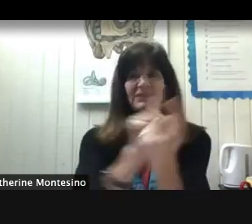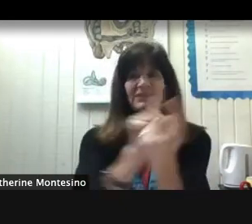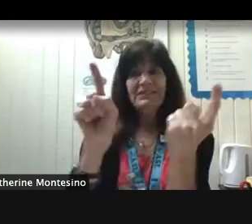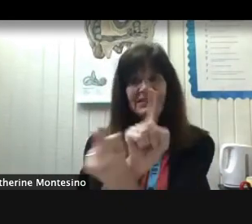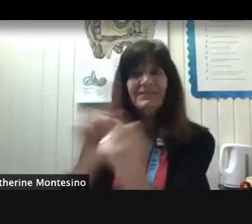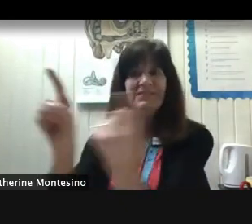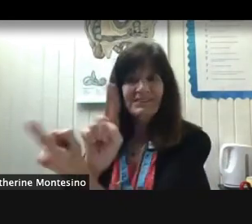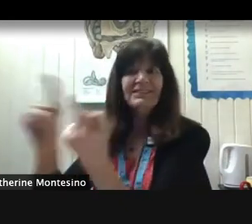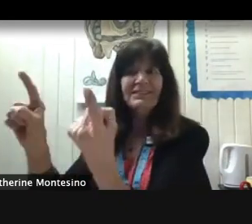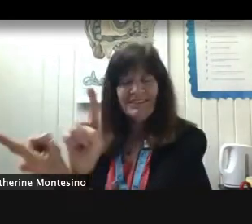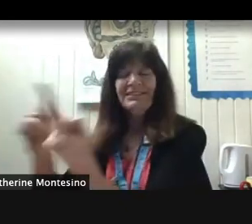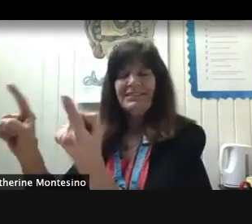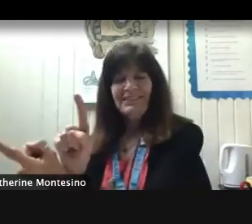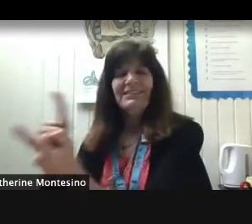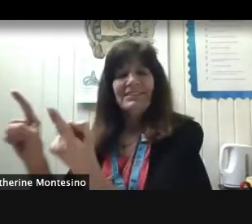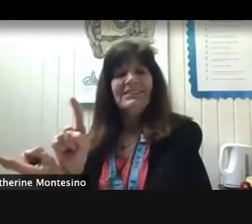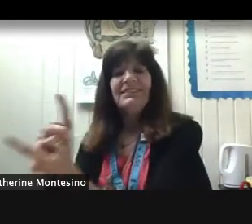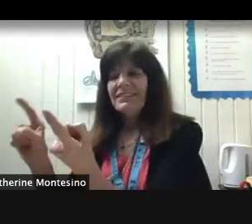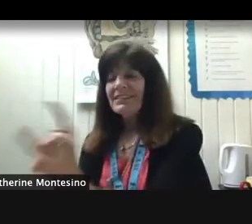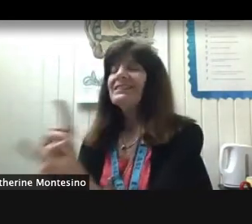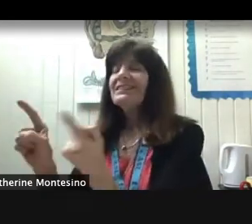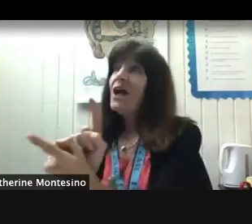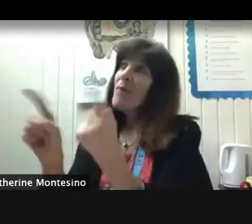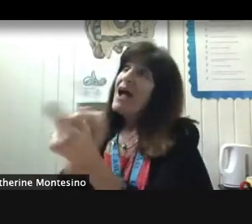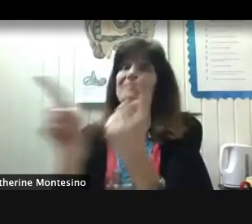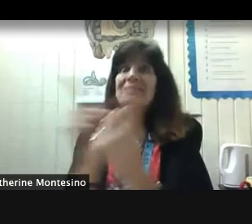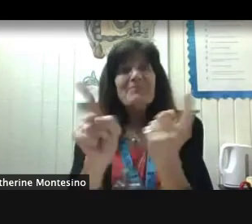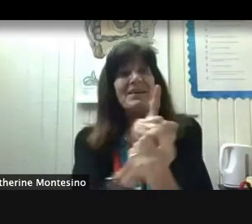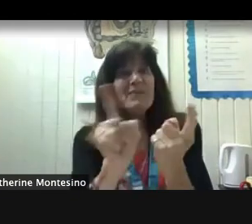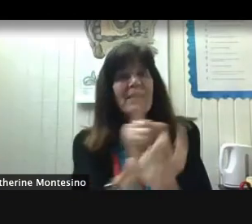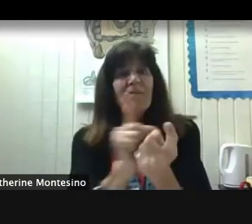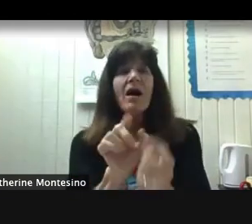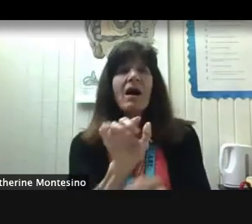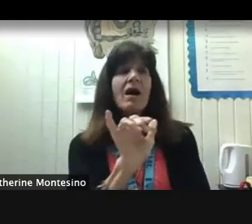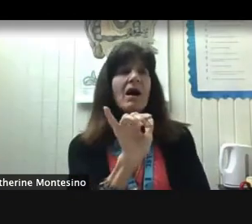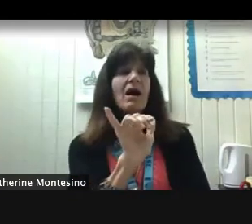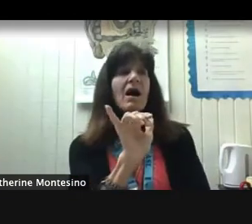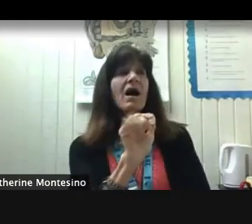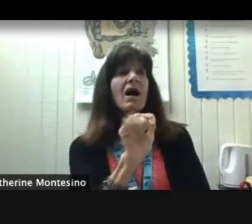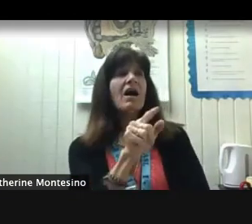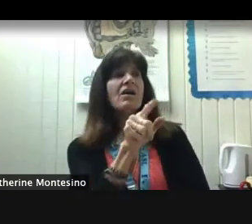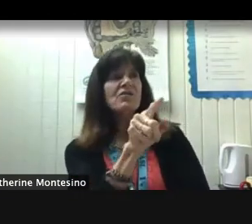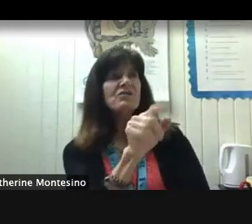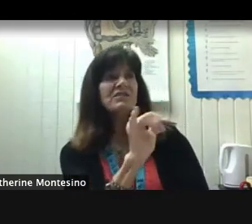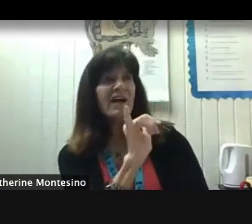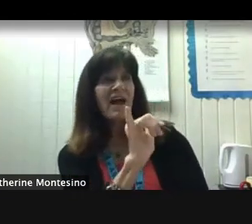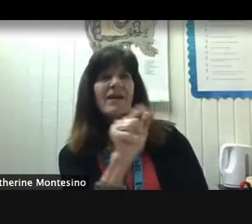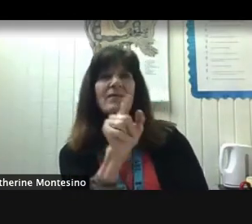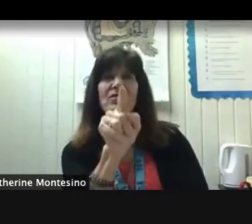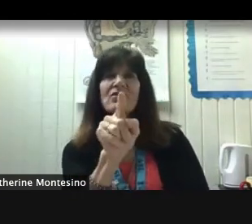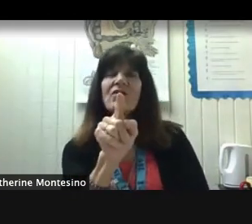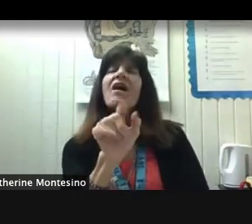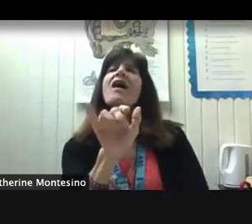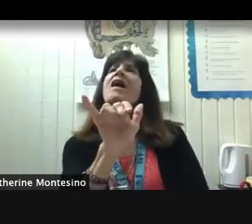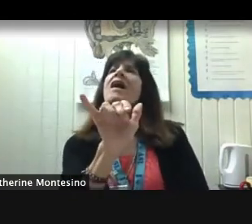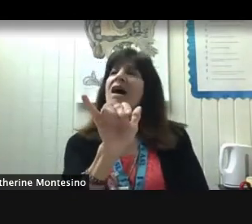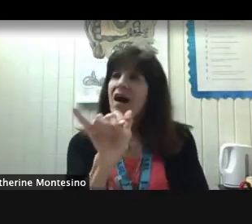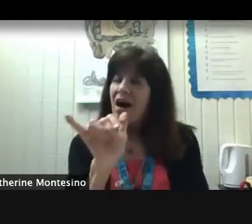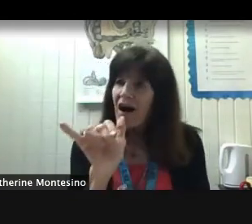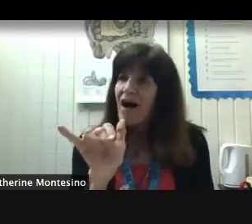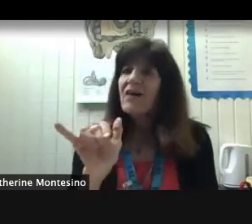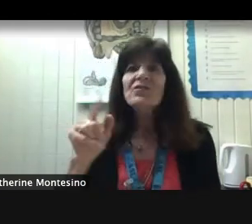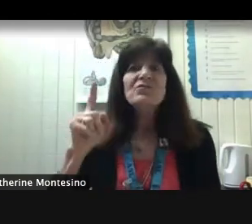So now having the experience of meeting multiple deaf people, um,